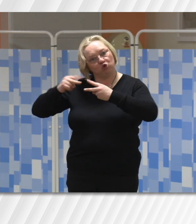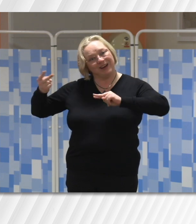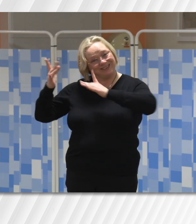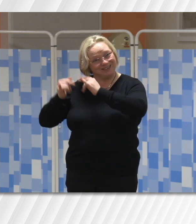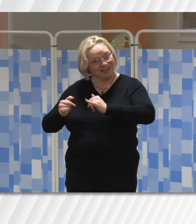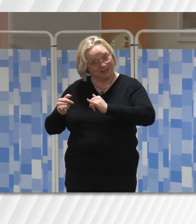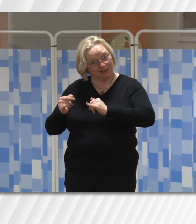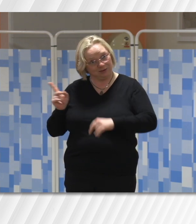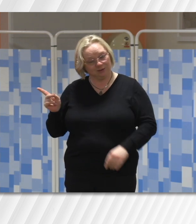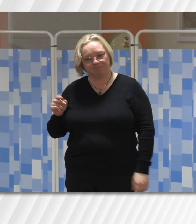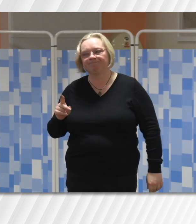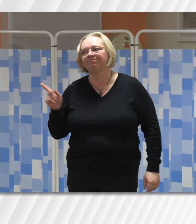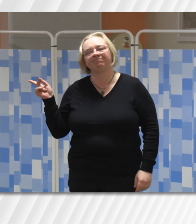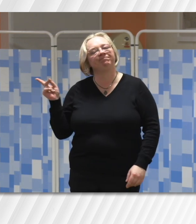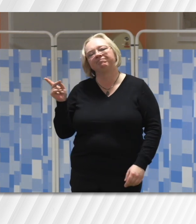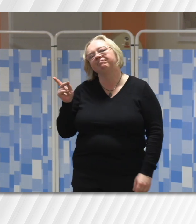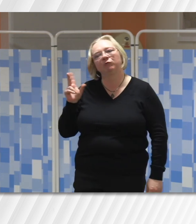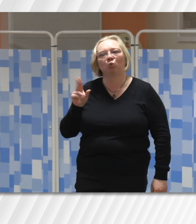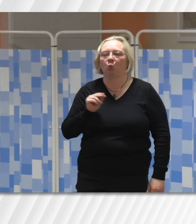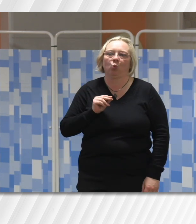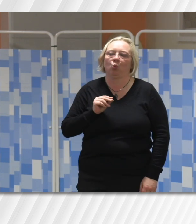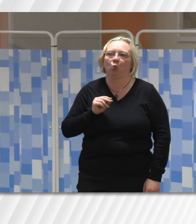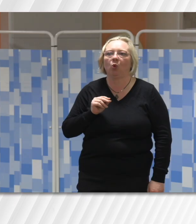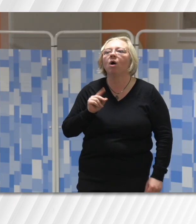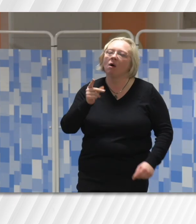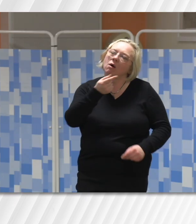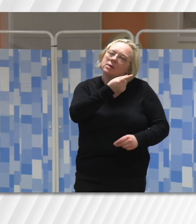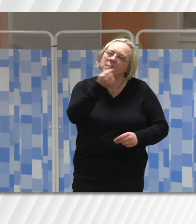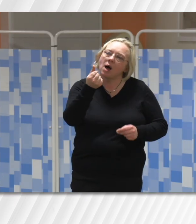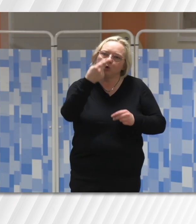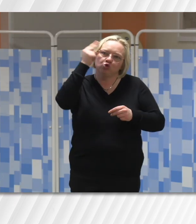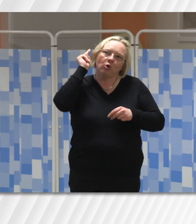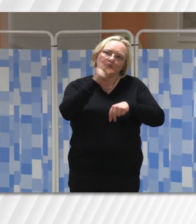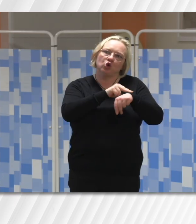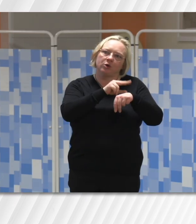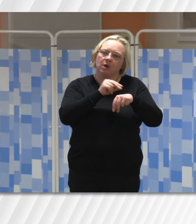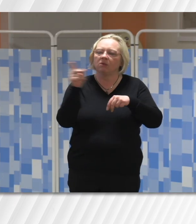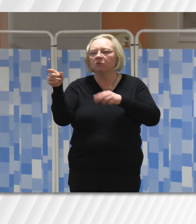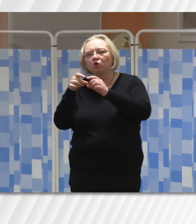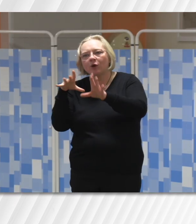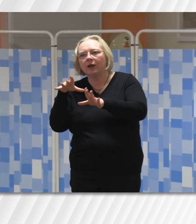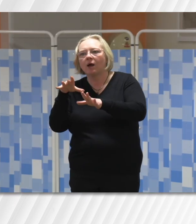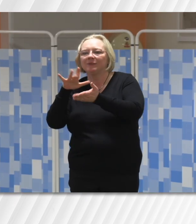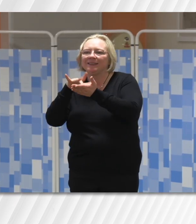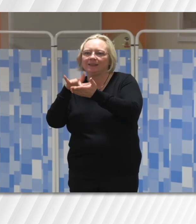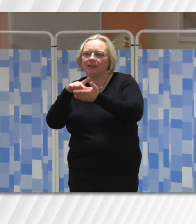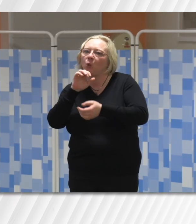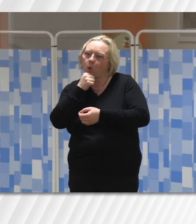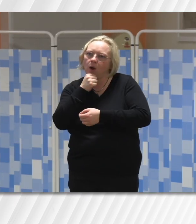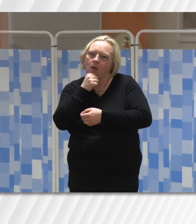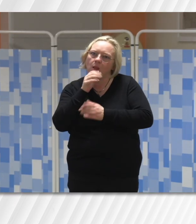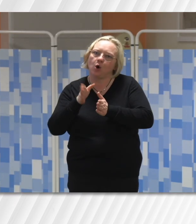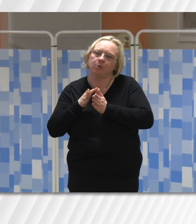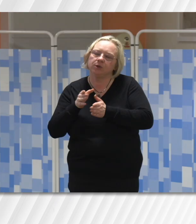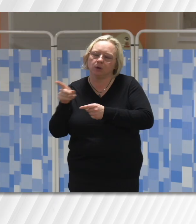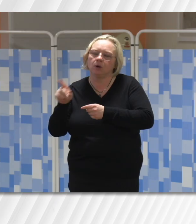genetic testing? Personally, I haven't, but I know some of the neurologists, I think they do it over in Nottingham at the City